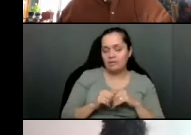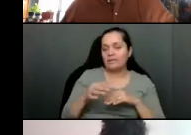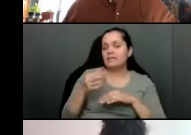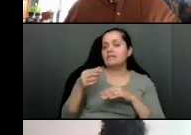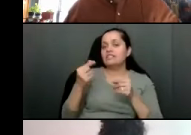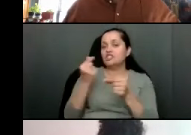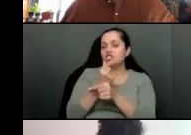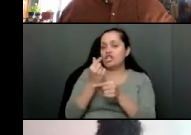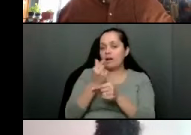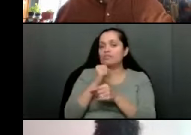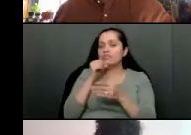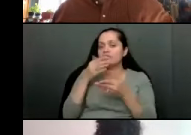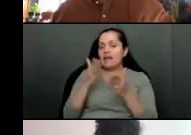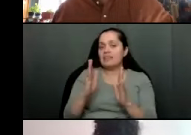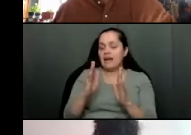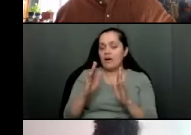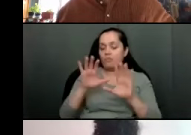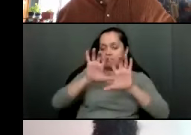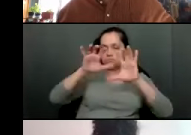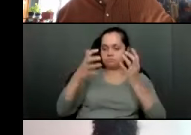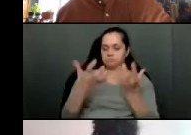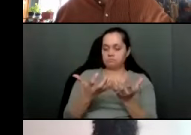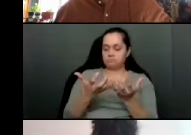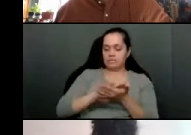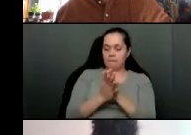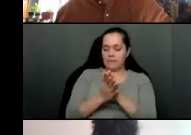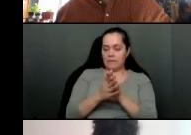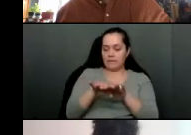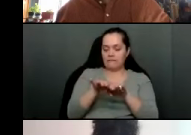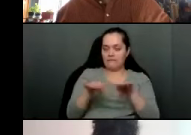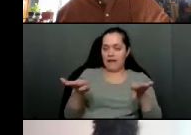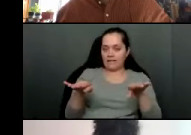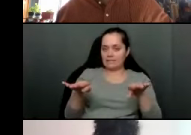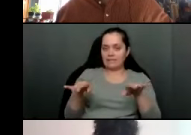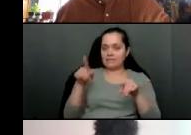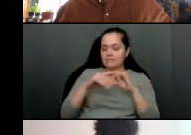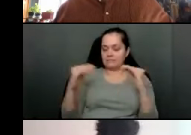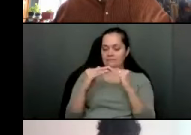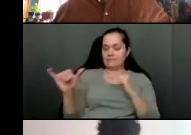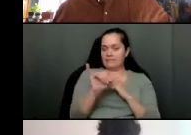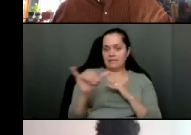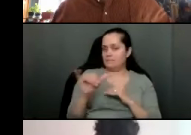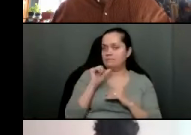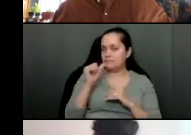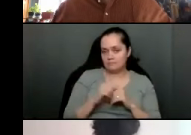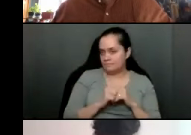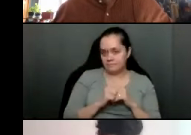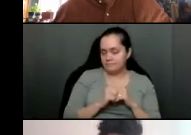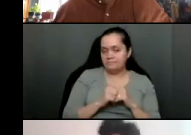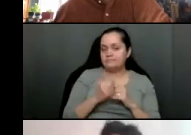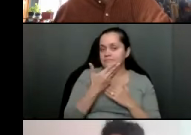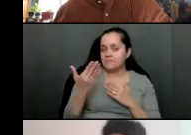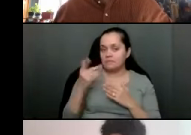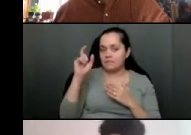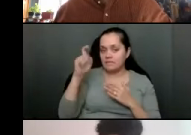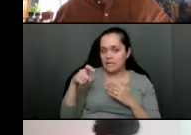Geometry doesn't allow a spherical surface to be equaled on a flat map. So something